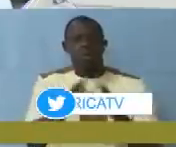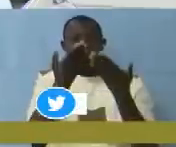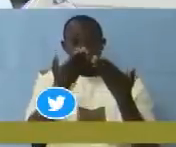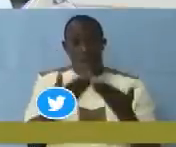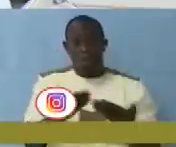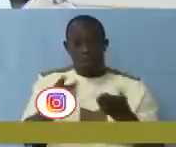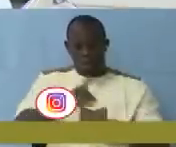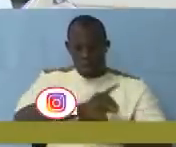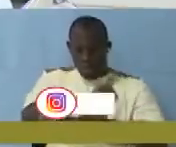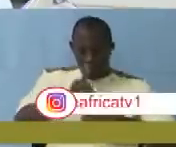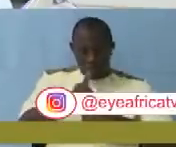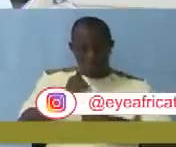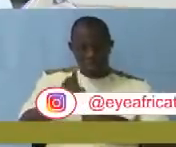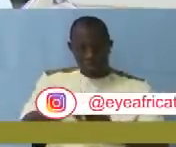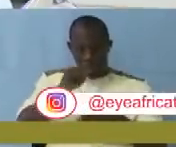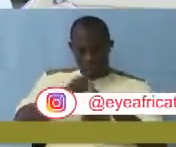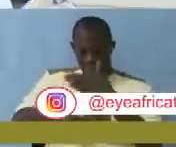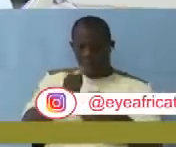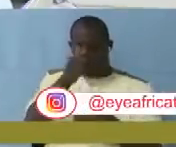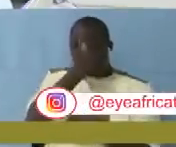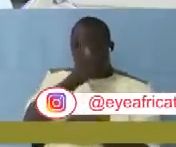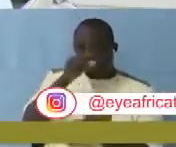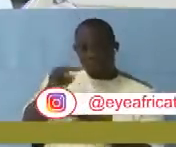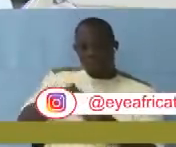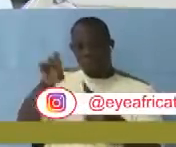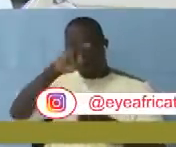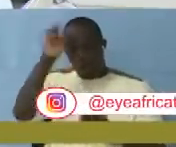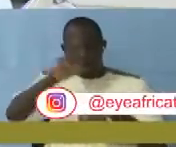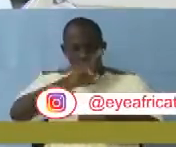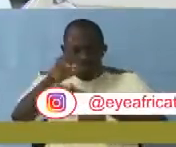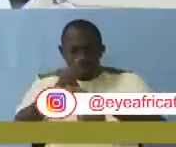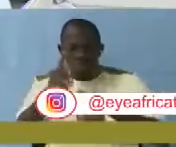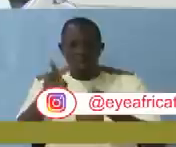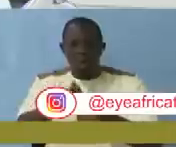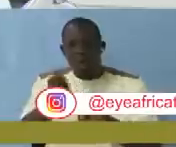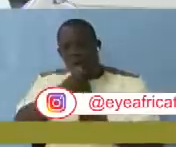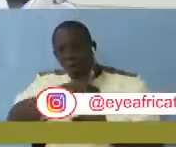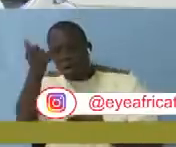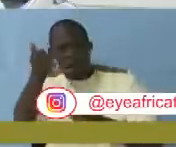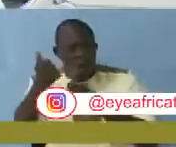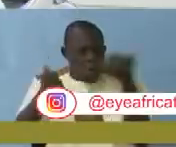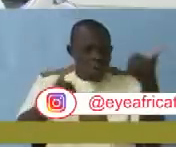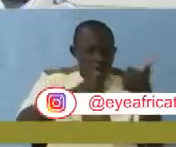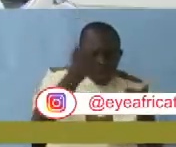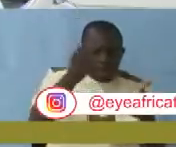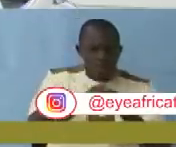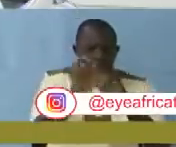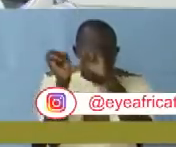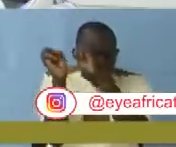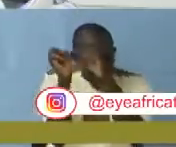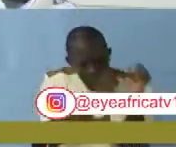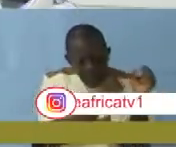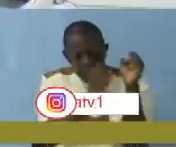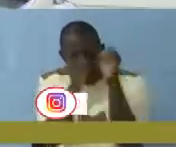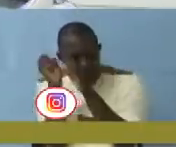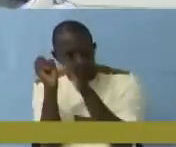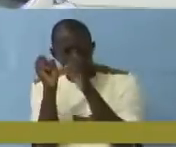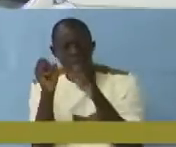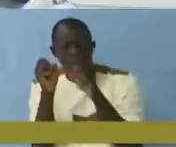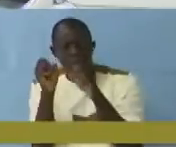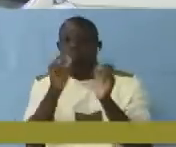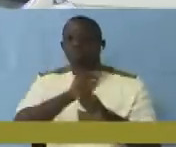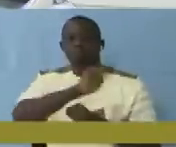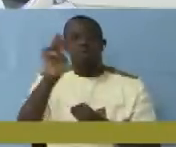are kept secret, so that I will not have this ego to say, I want to know what's in